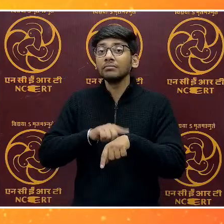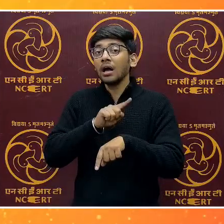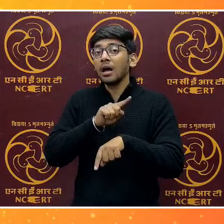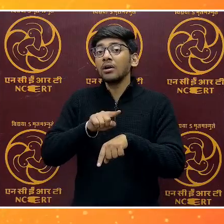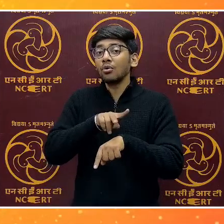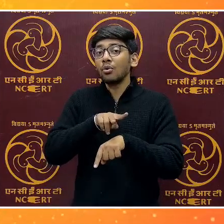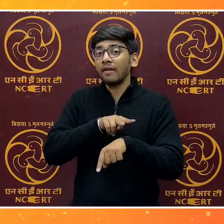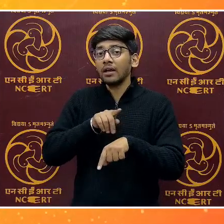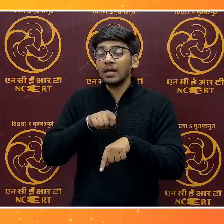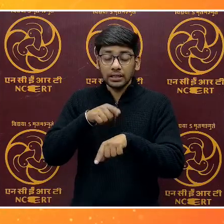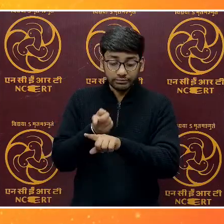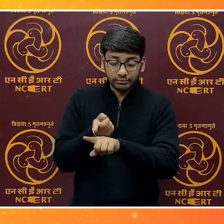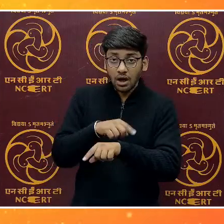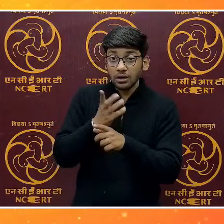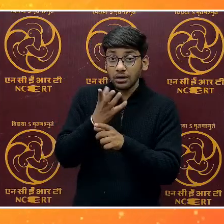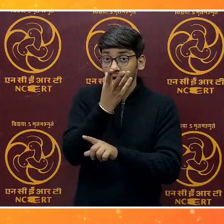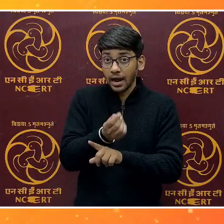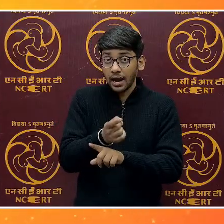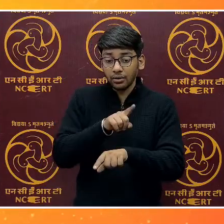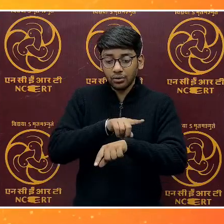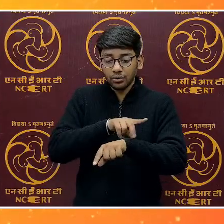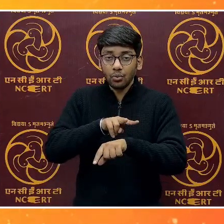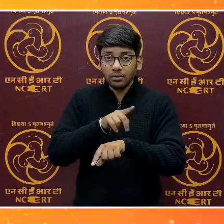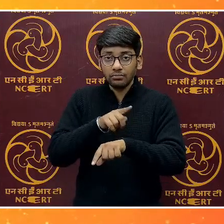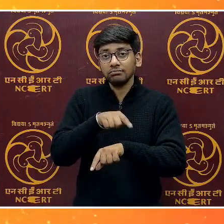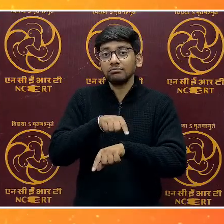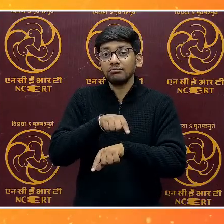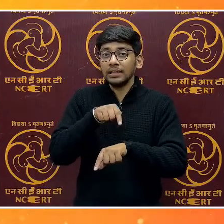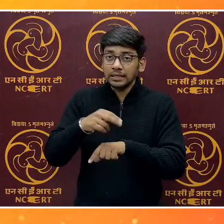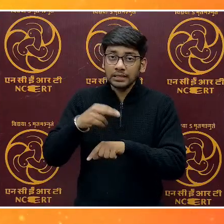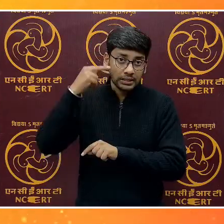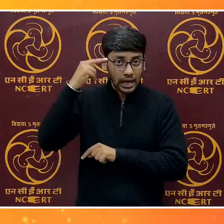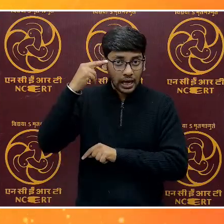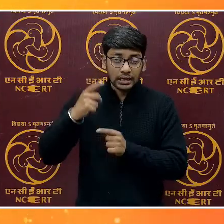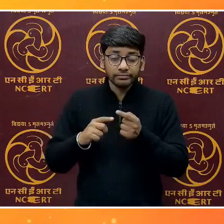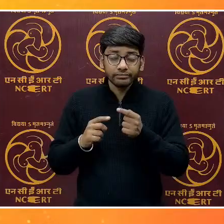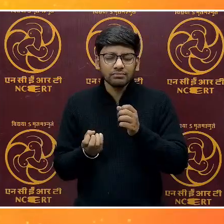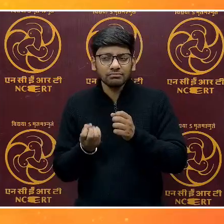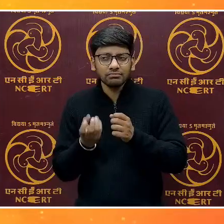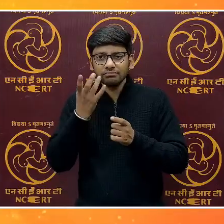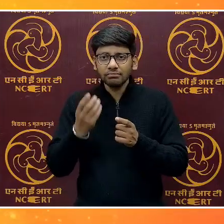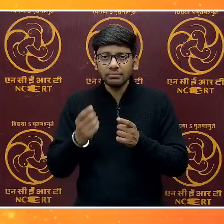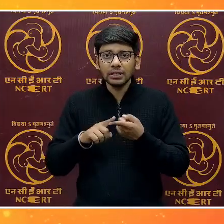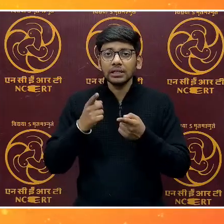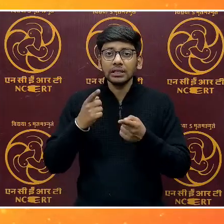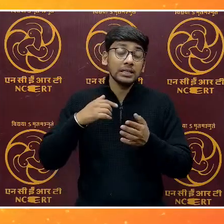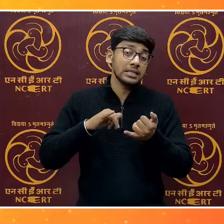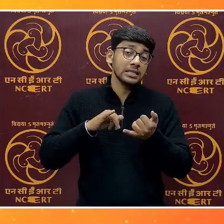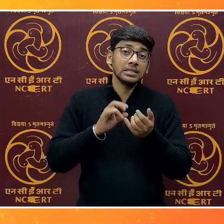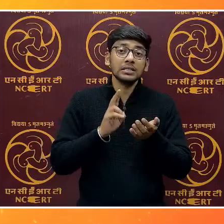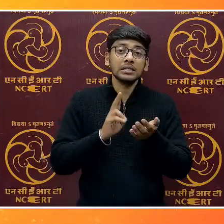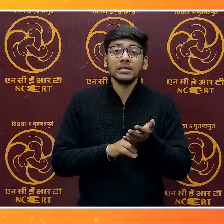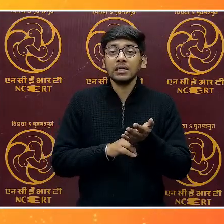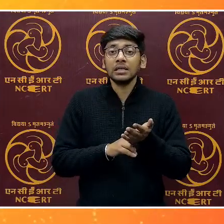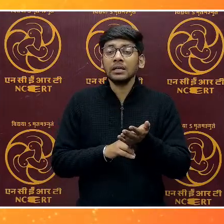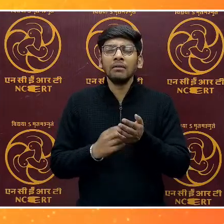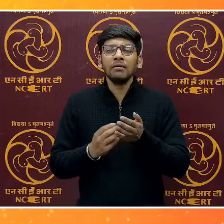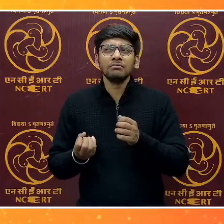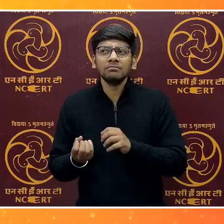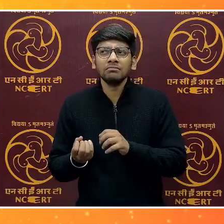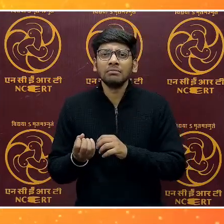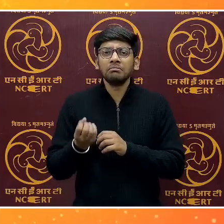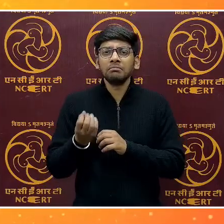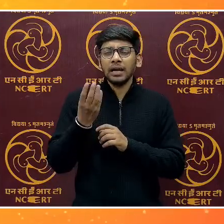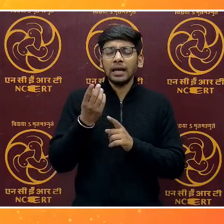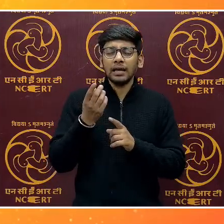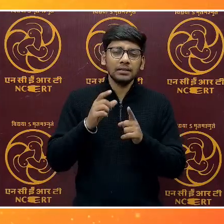other 12 hours, we have night at the place where the It sun is is not not there. shining. Yes. So the day is somewhere around the